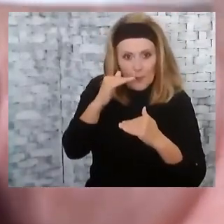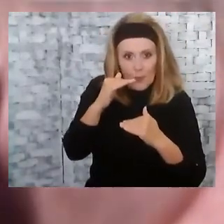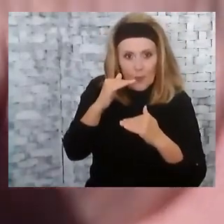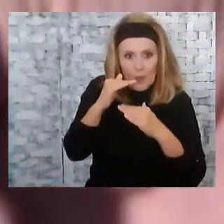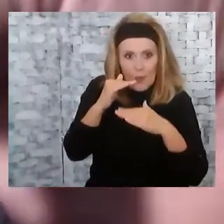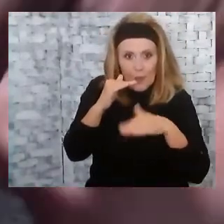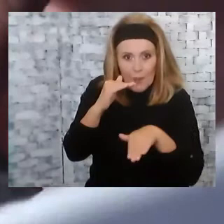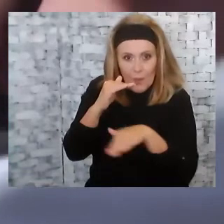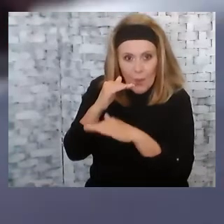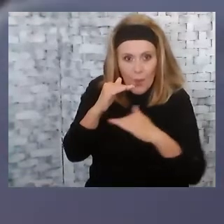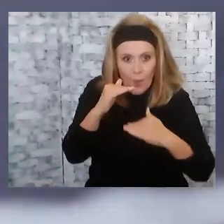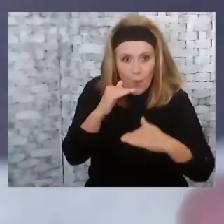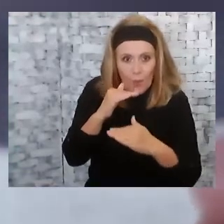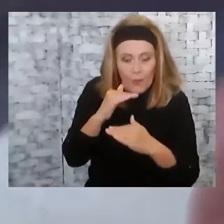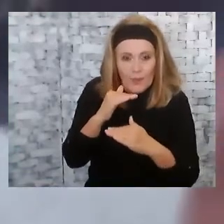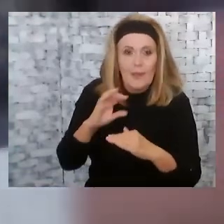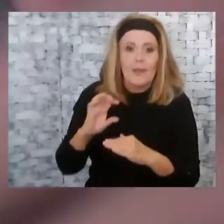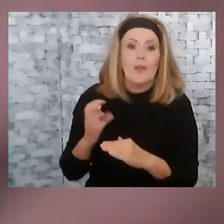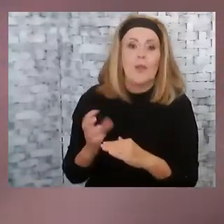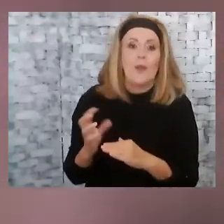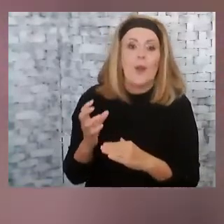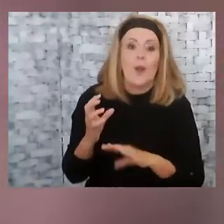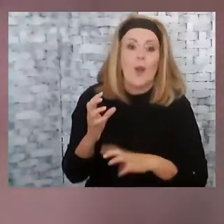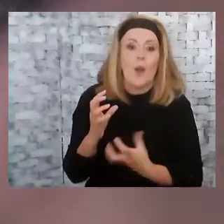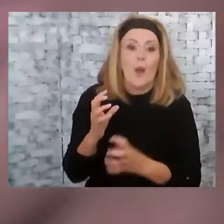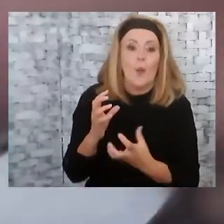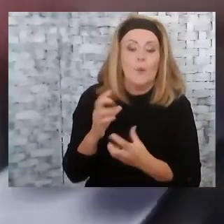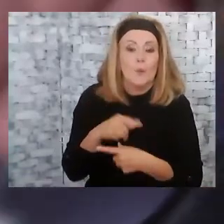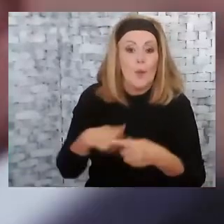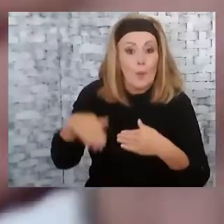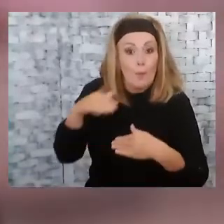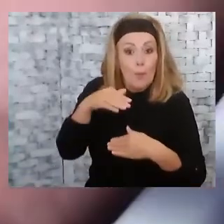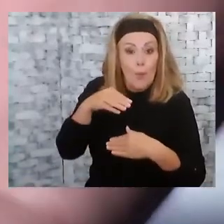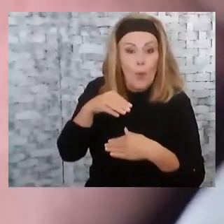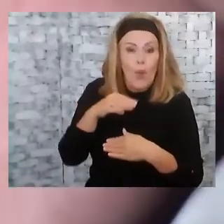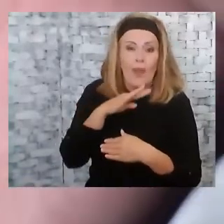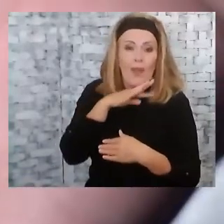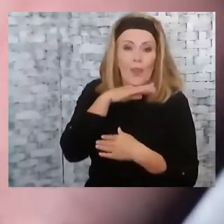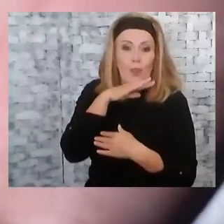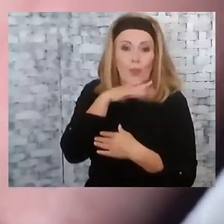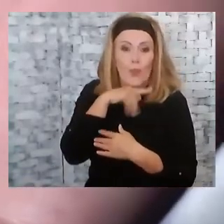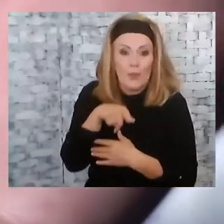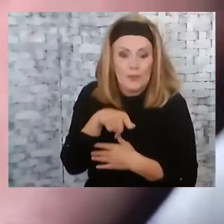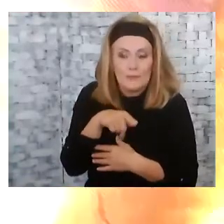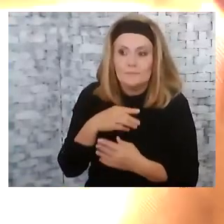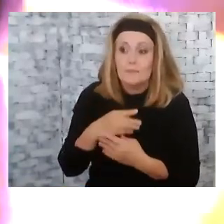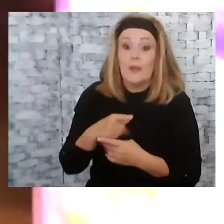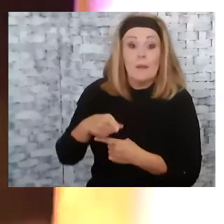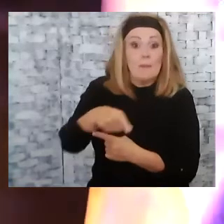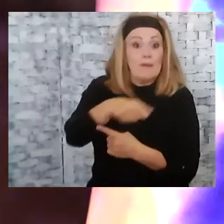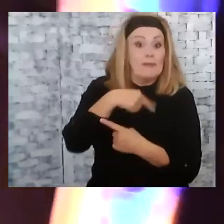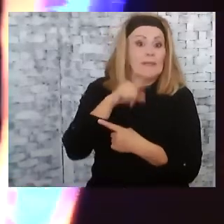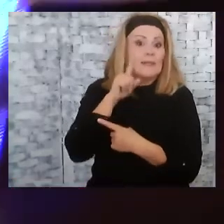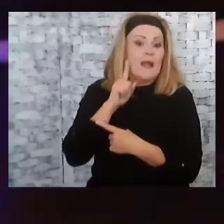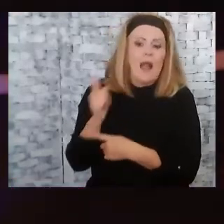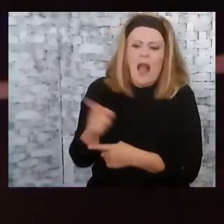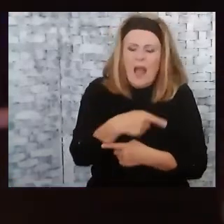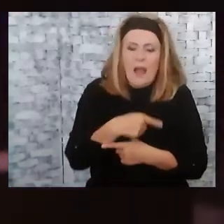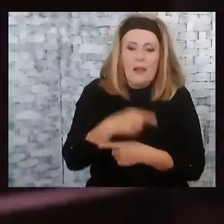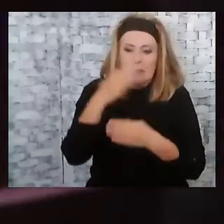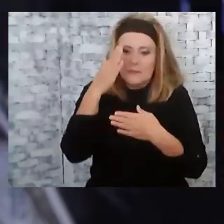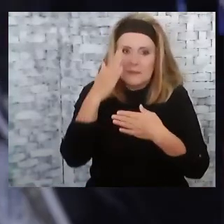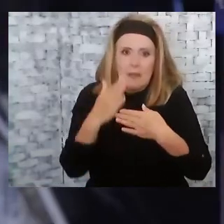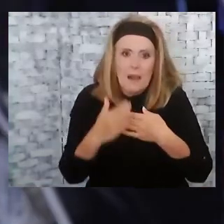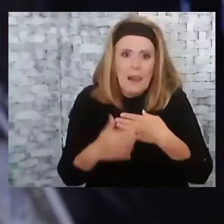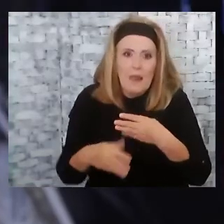below. You can then easily separate the metal button from the slag. Once the whole lot has been melted and sampled, it's then